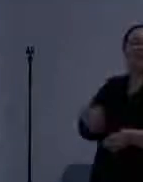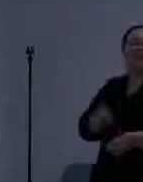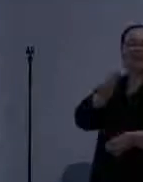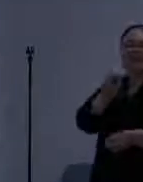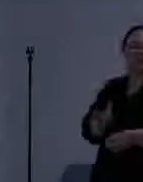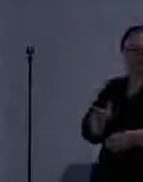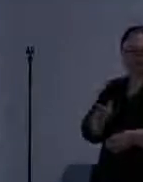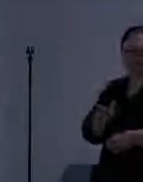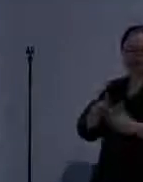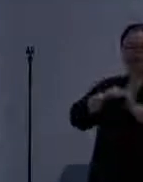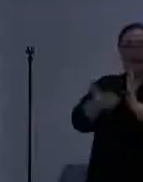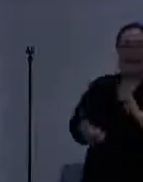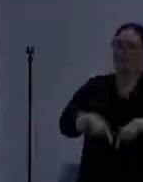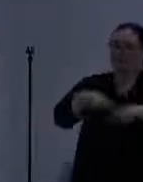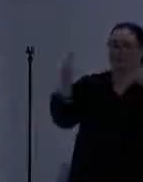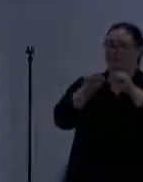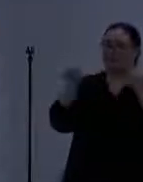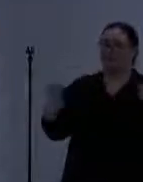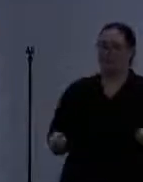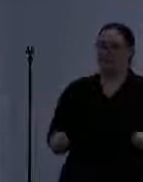I would also like to point out that